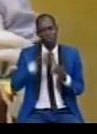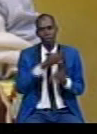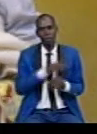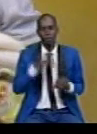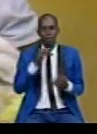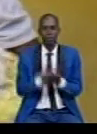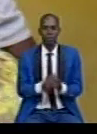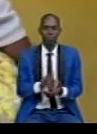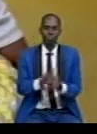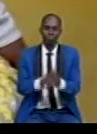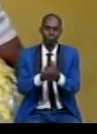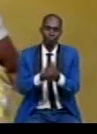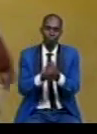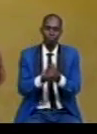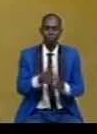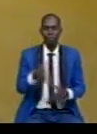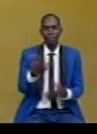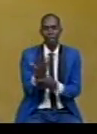shake my hand.